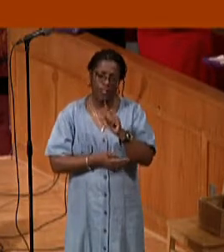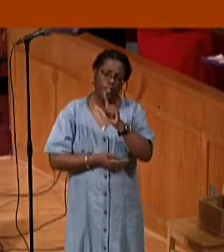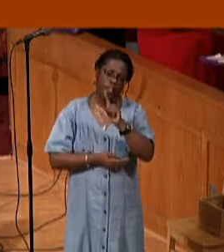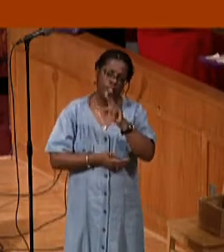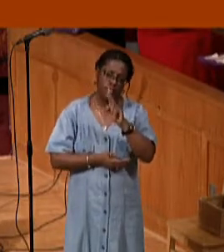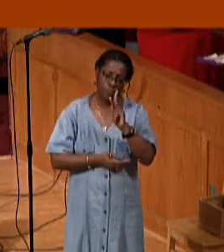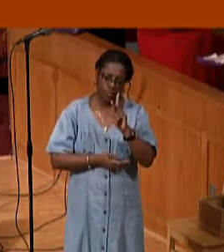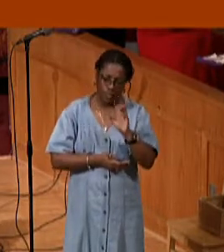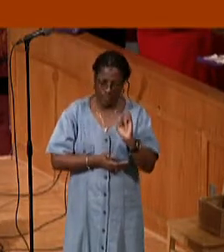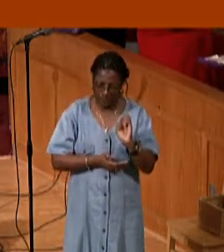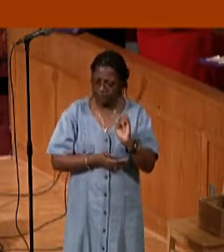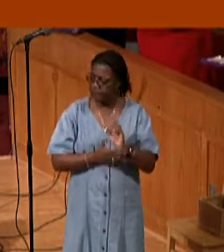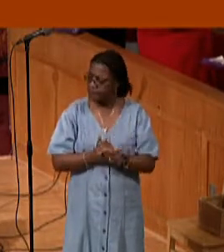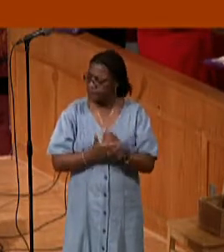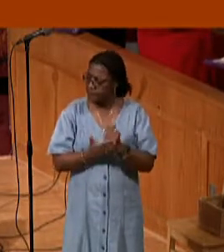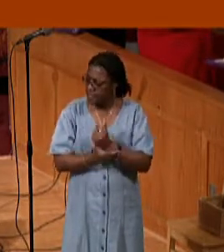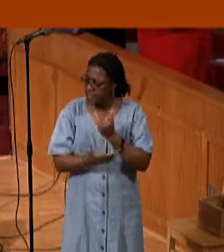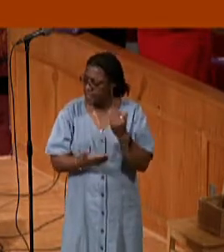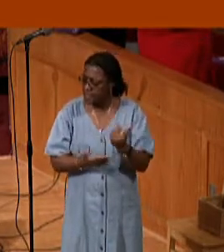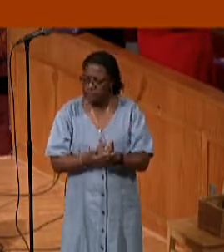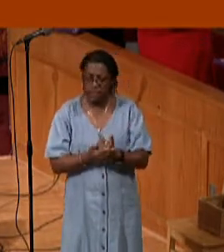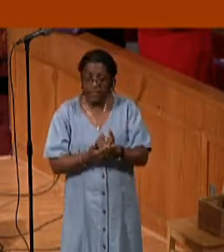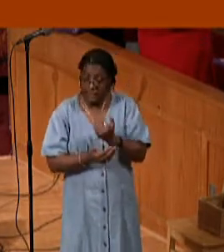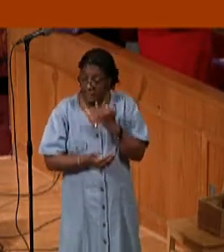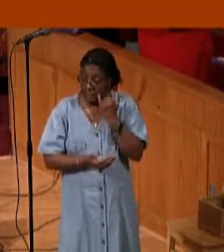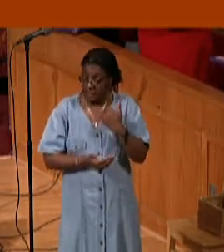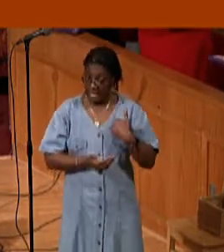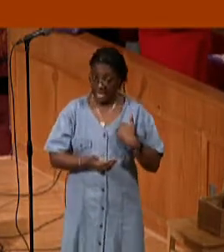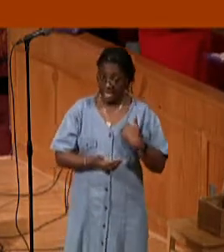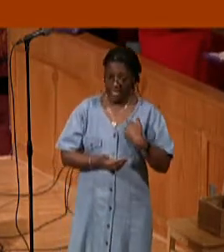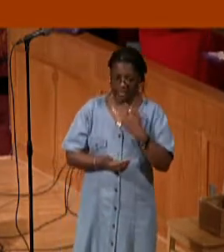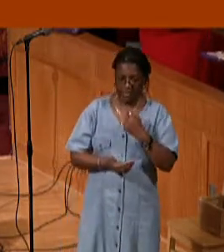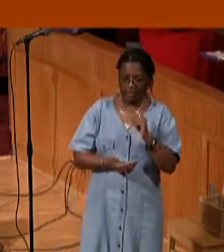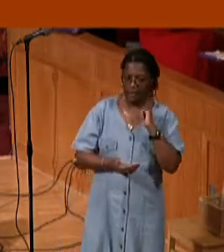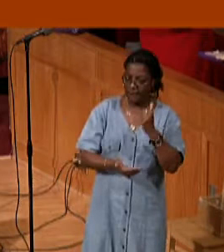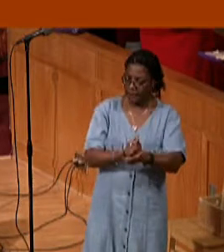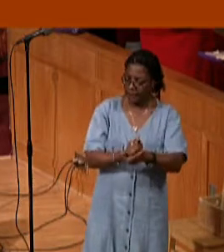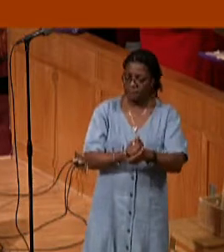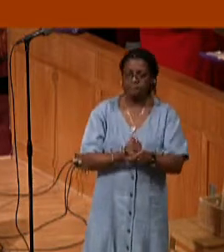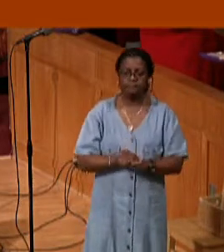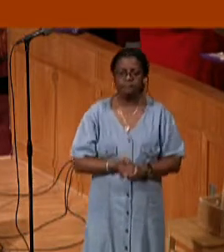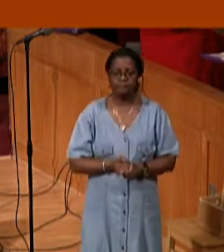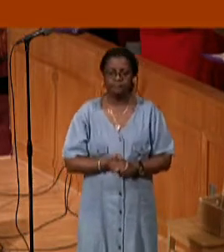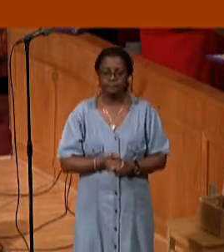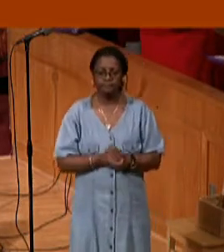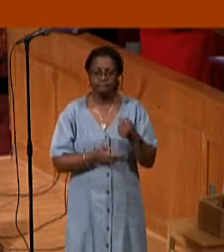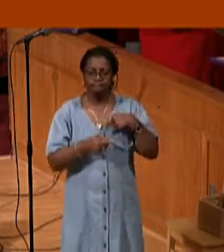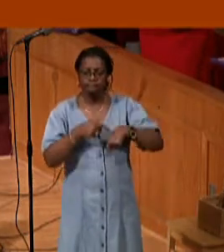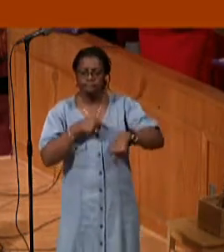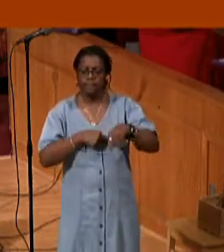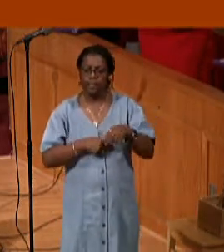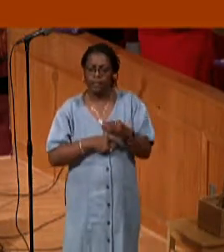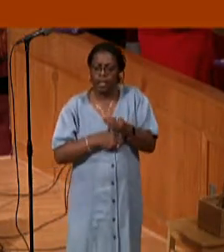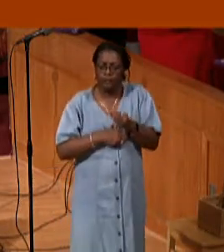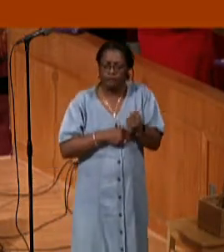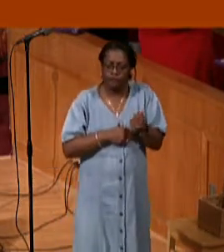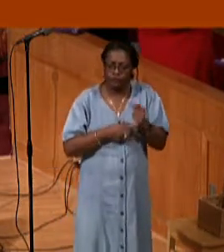gospel. If you're with me, say amen. Amen. Amen. If y'all just back up a few verses up